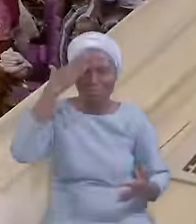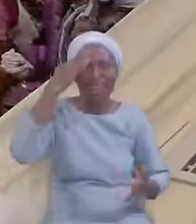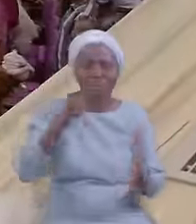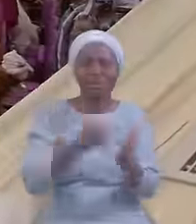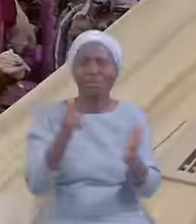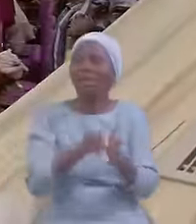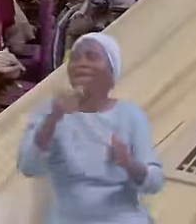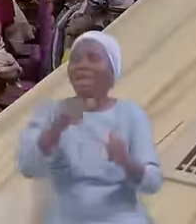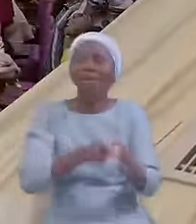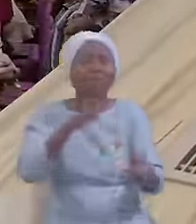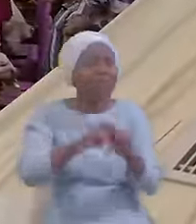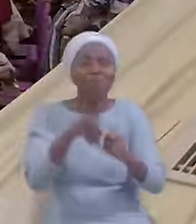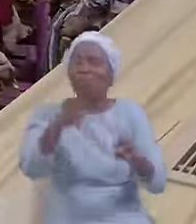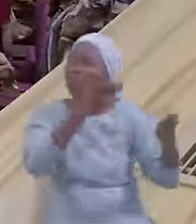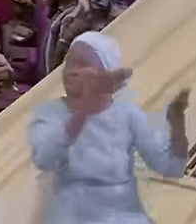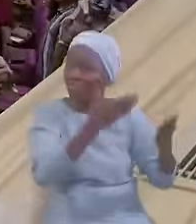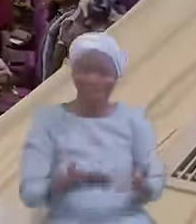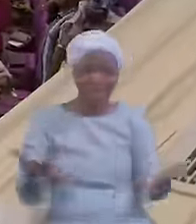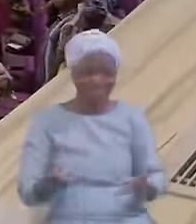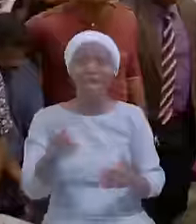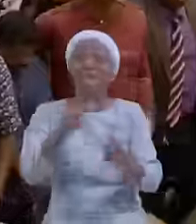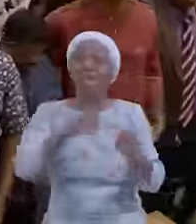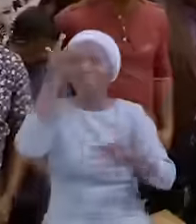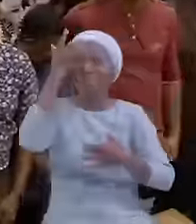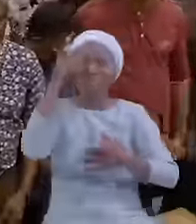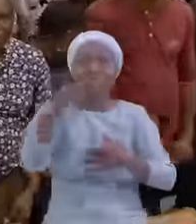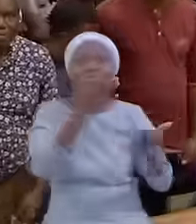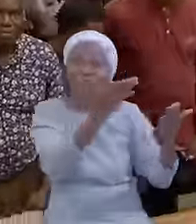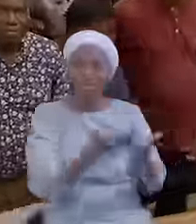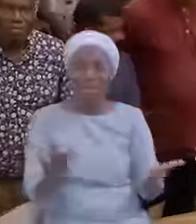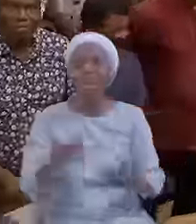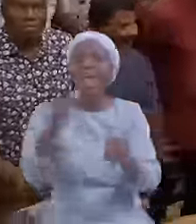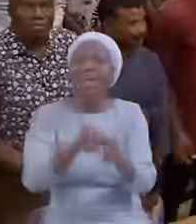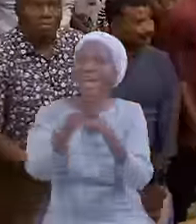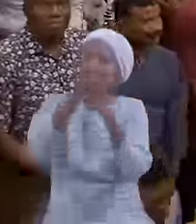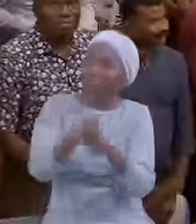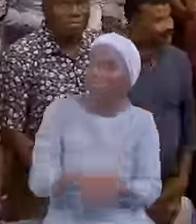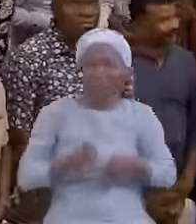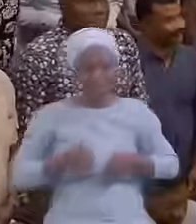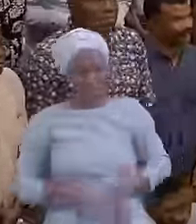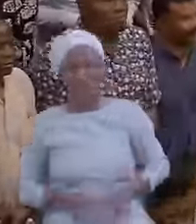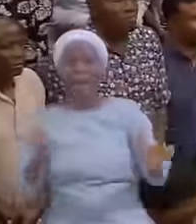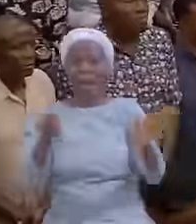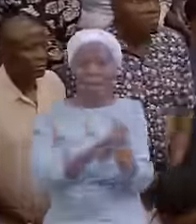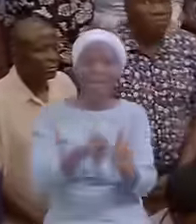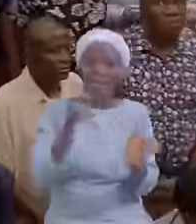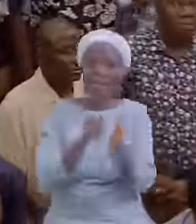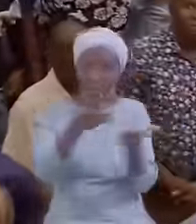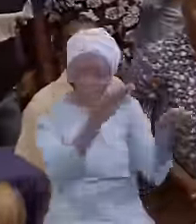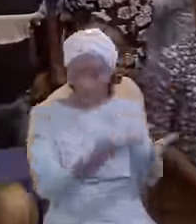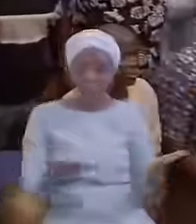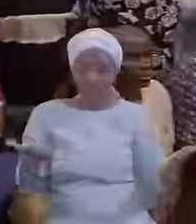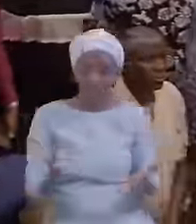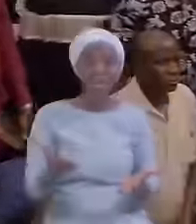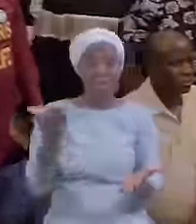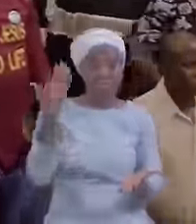problem you brought, every sickness you brought, every depression you brought, every negative thing you brought,